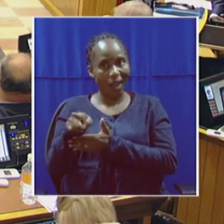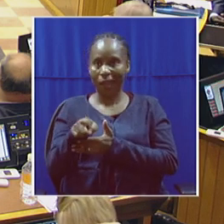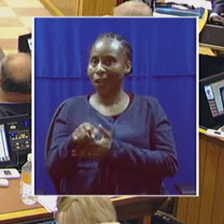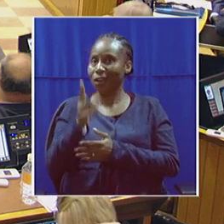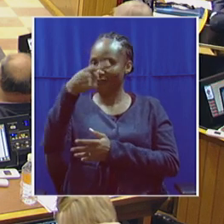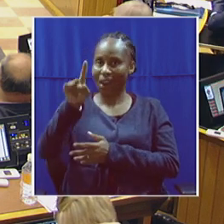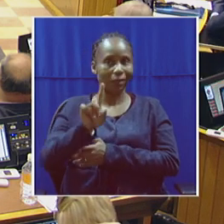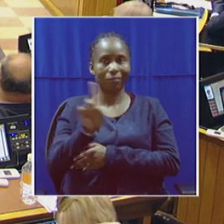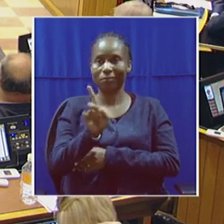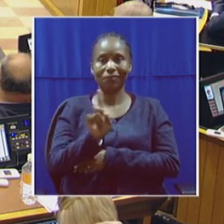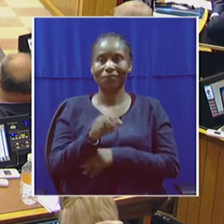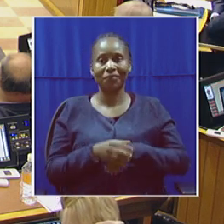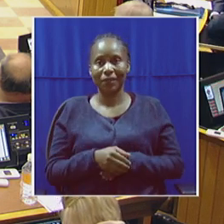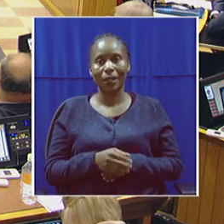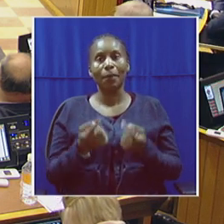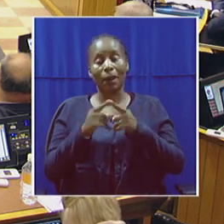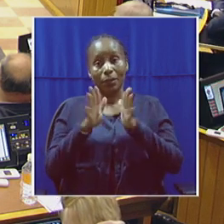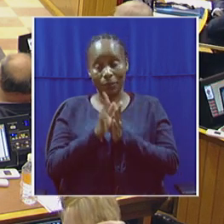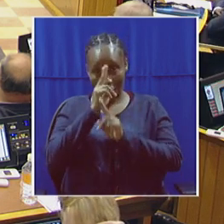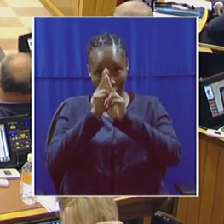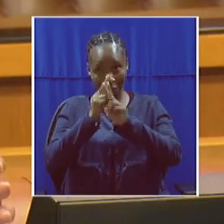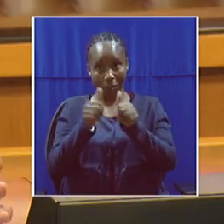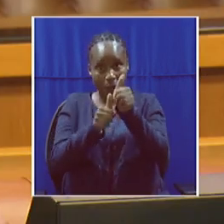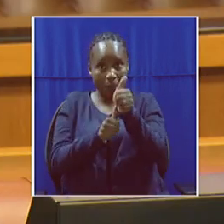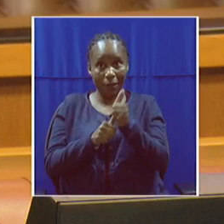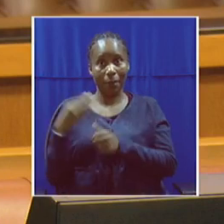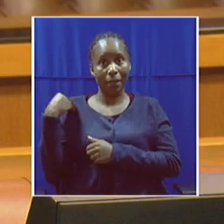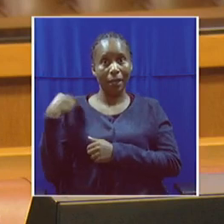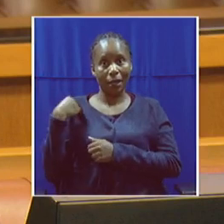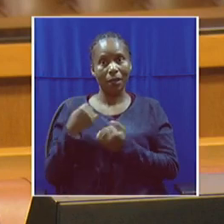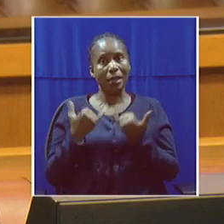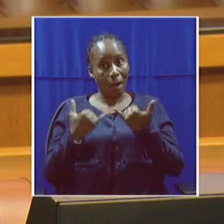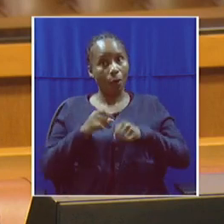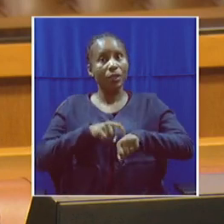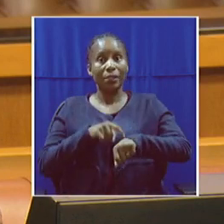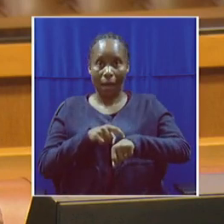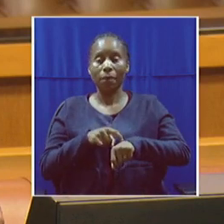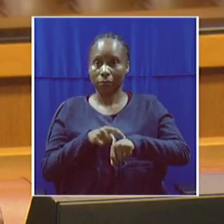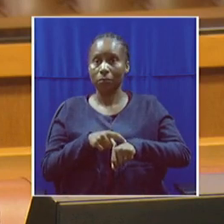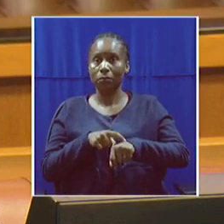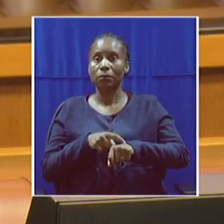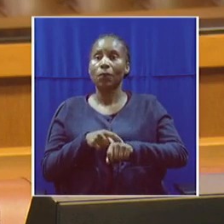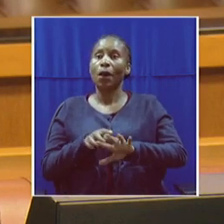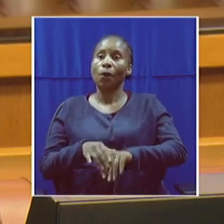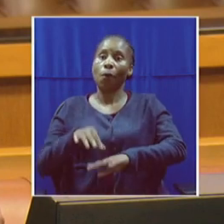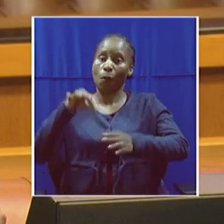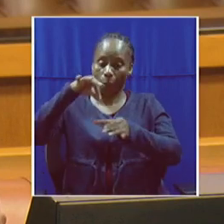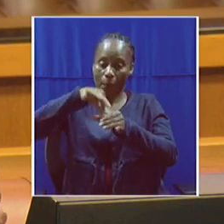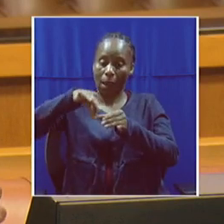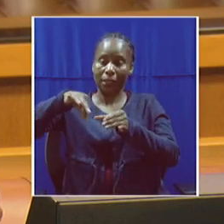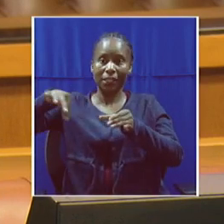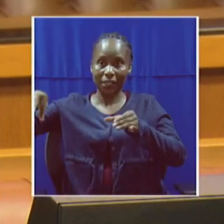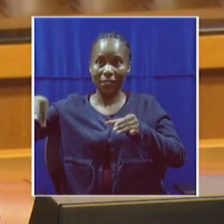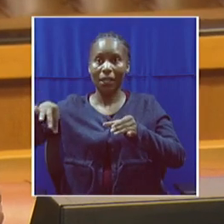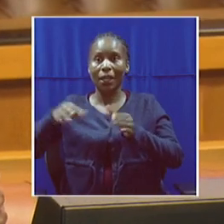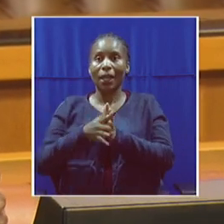but uh honorable Deputy Minister it is now planting time and pruning season and soon farmers will be